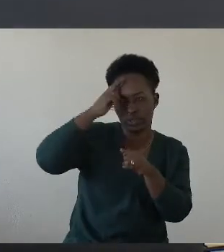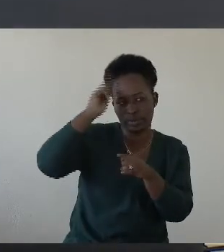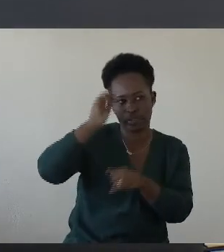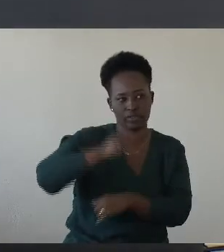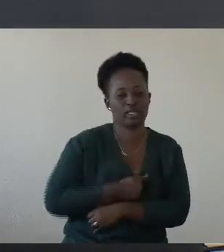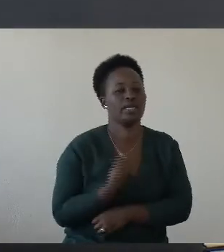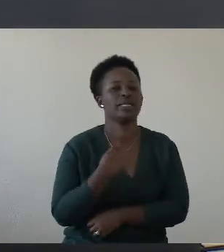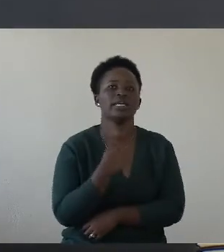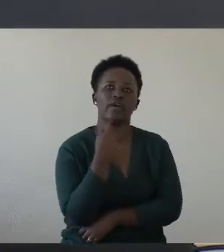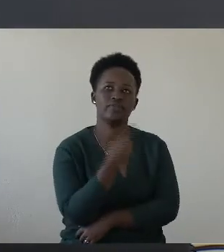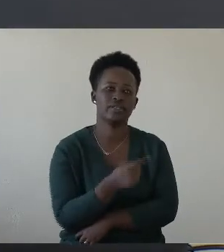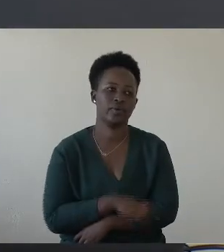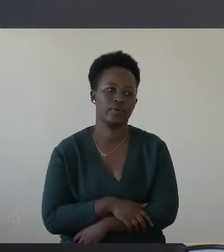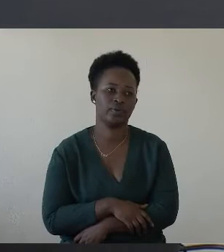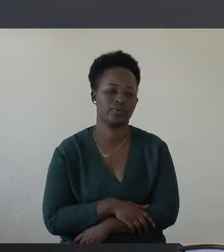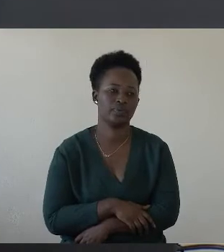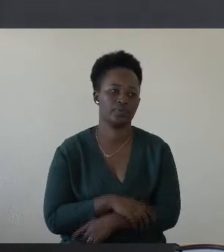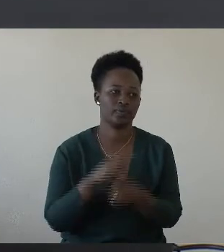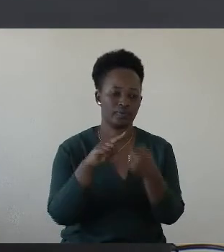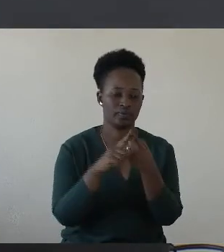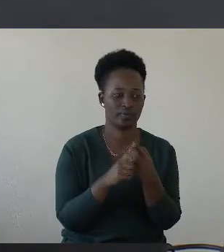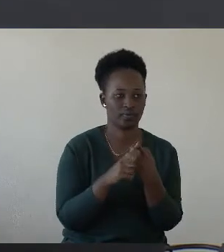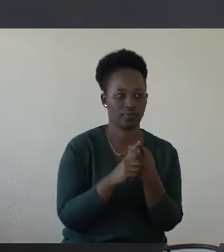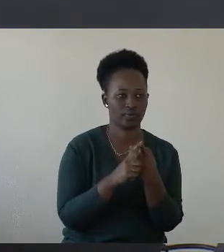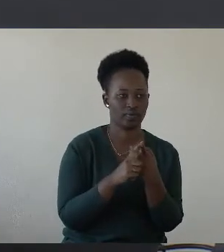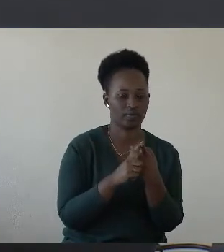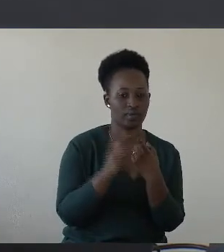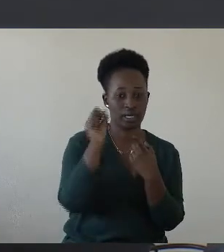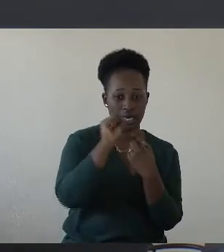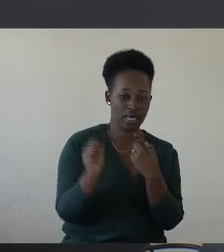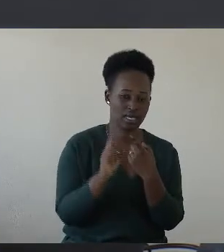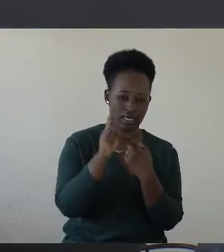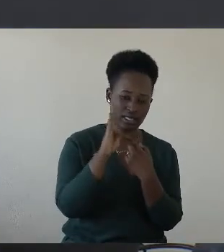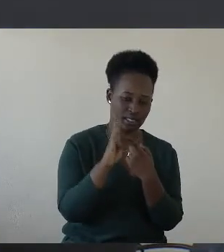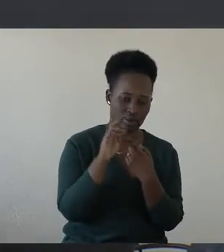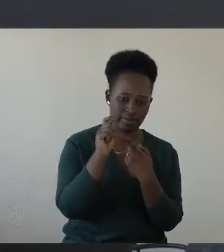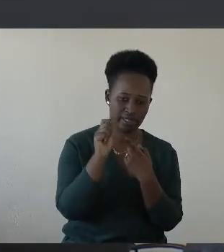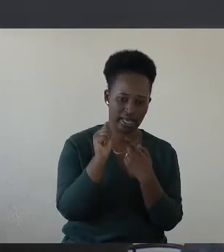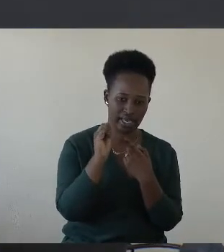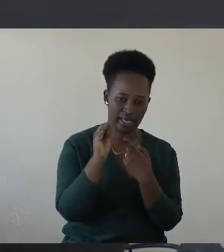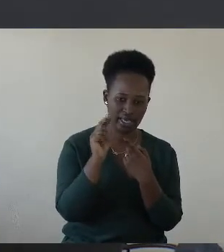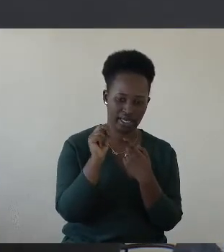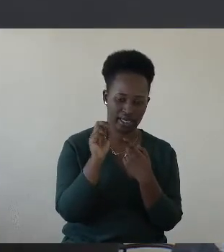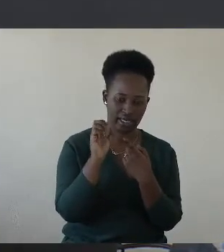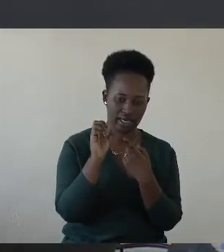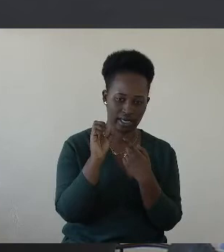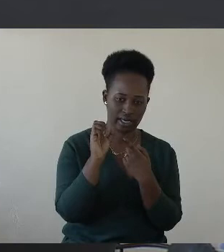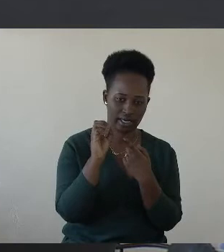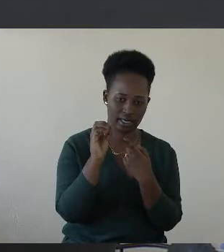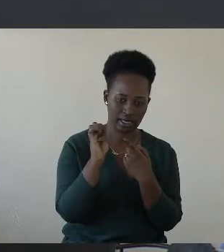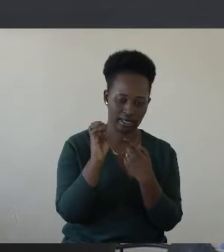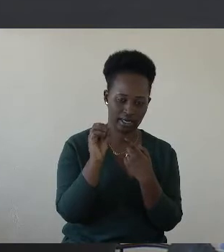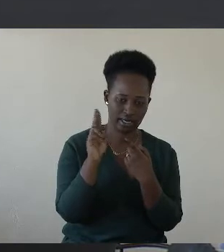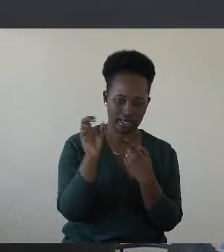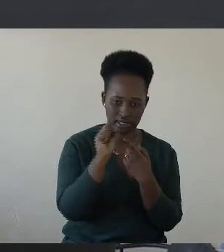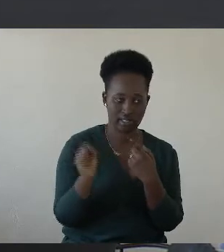I said there's also what you call a subcutaneous layer. And that is a layer which is also very important. I